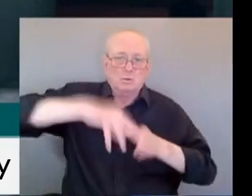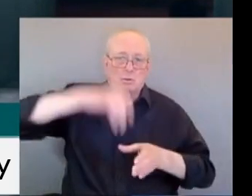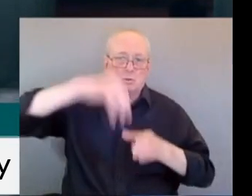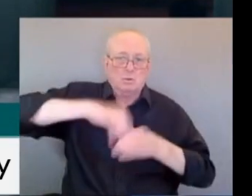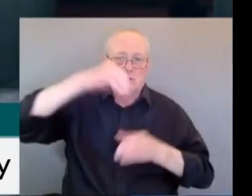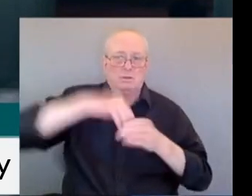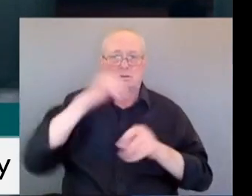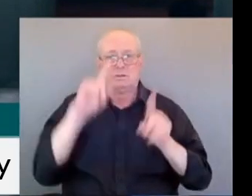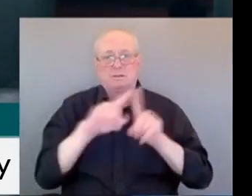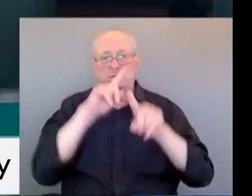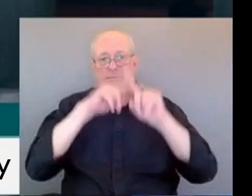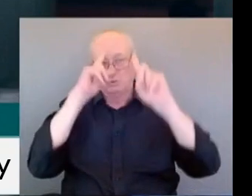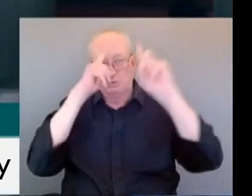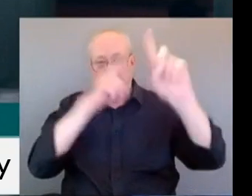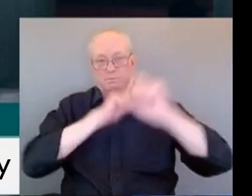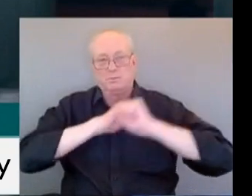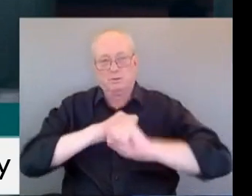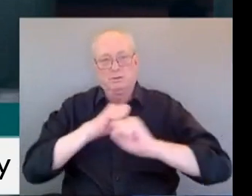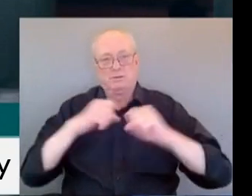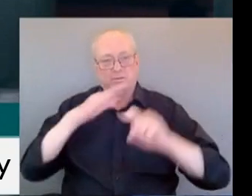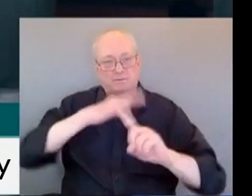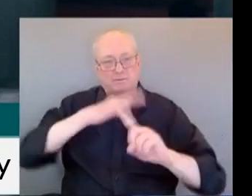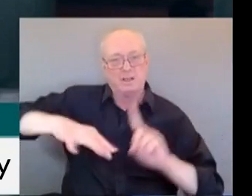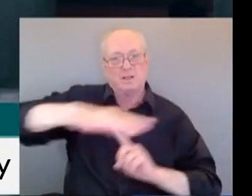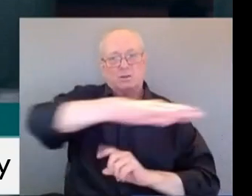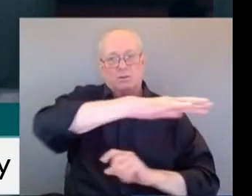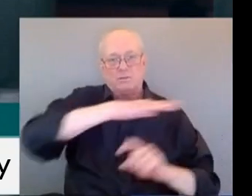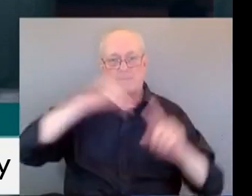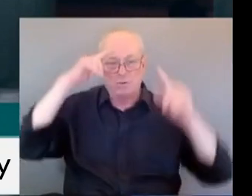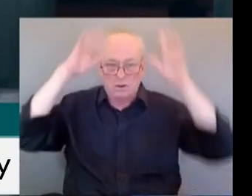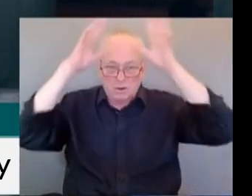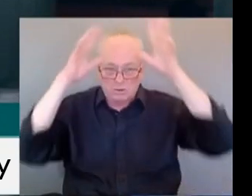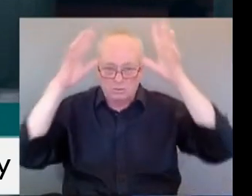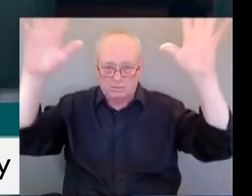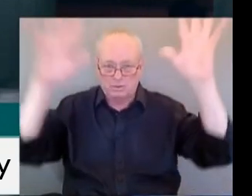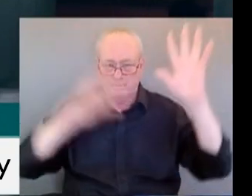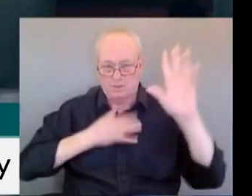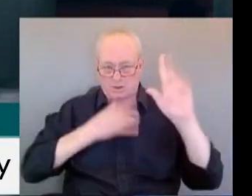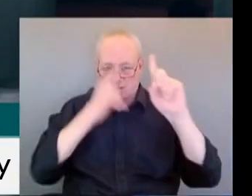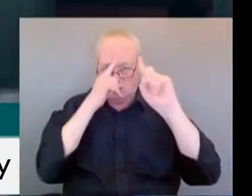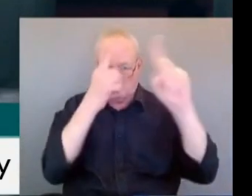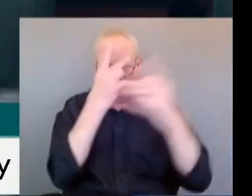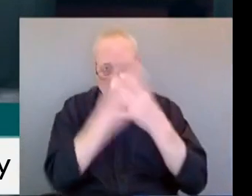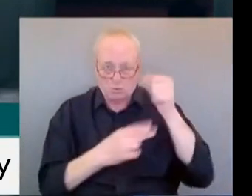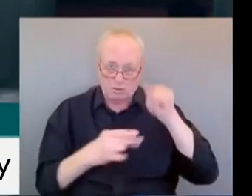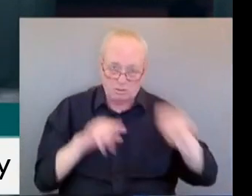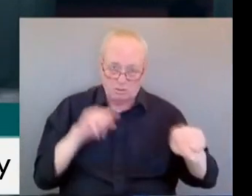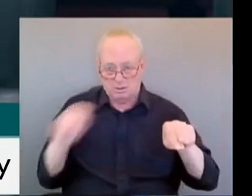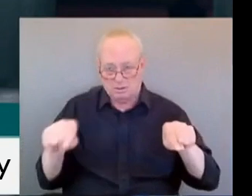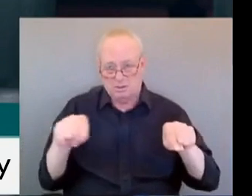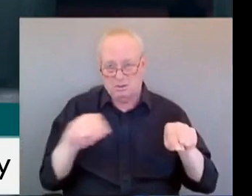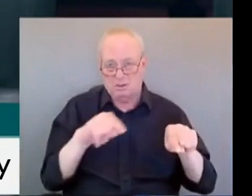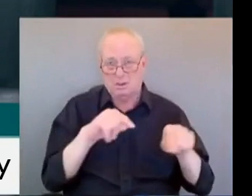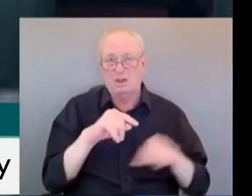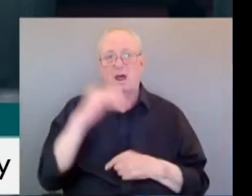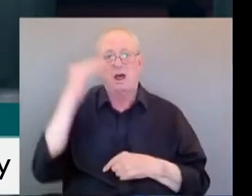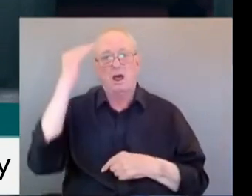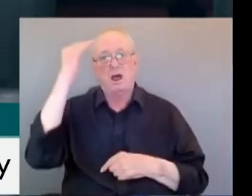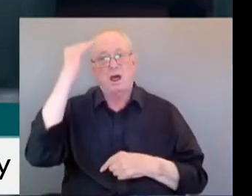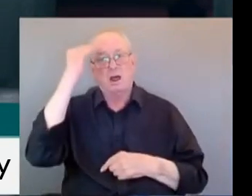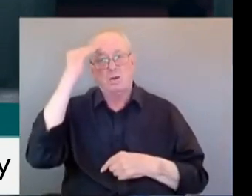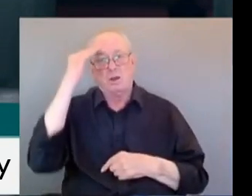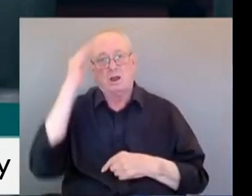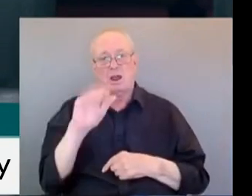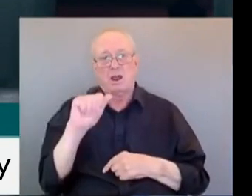sub-regional plans, Mr. Speaker, is to do both. We know, of course, Mr. Speaker, the activist approach is to shut in and shut down production,